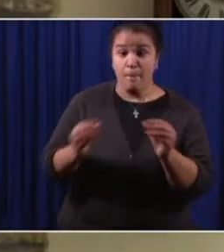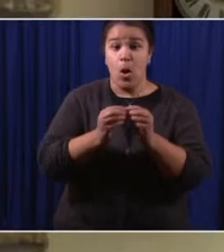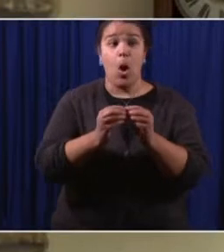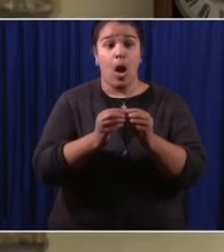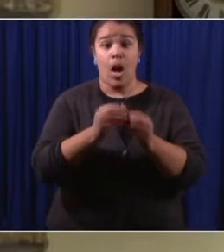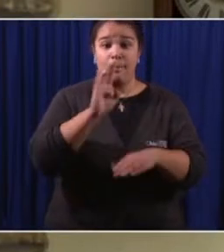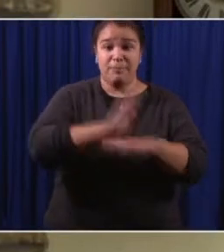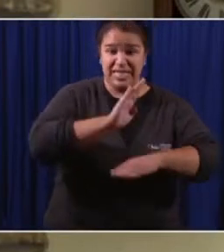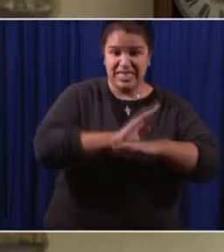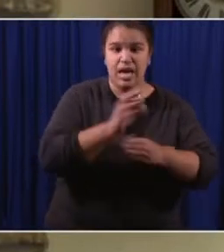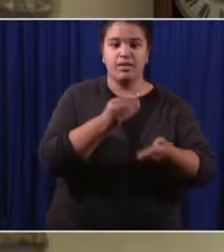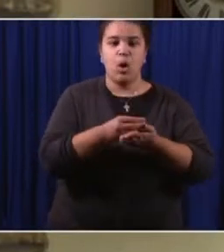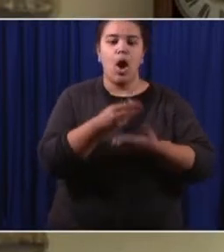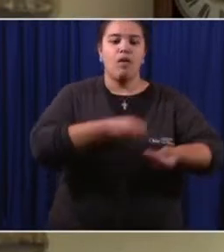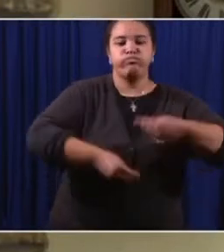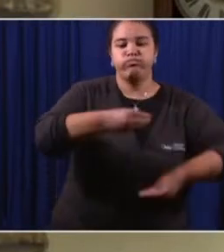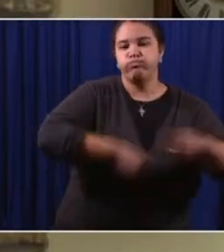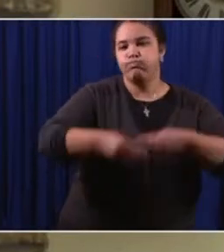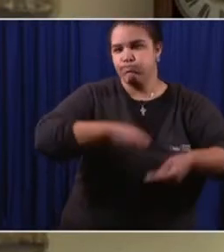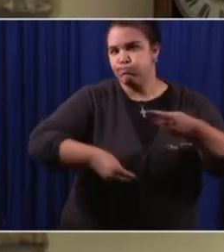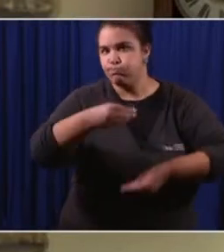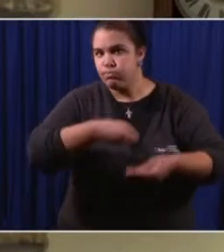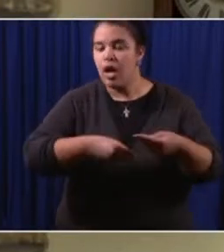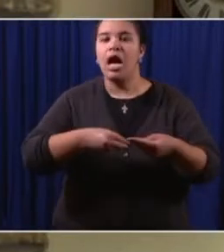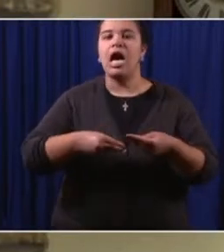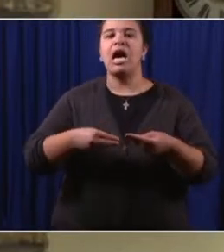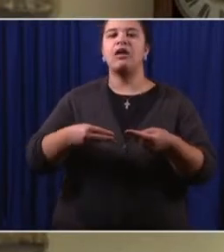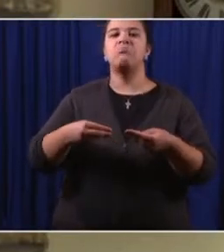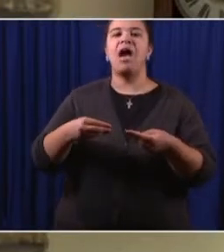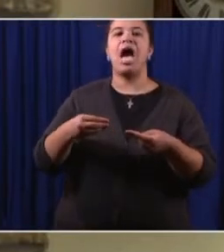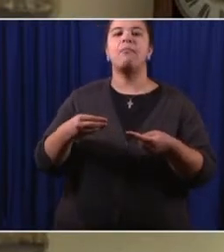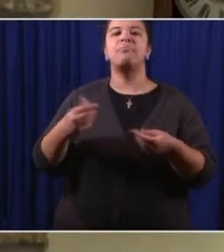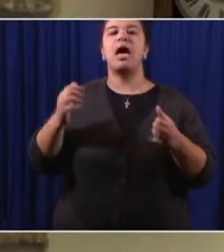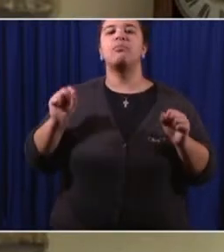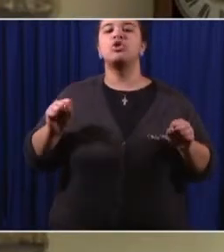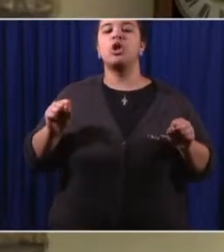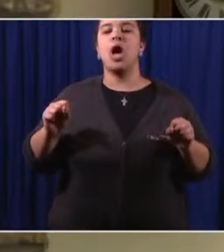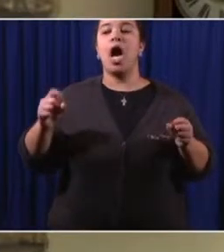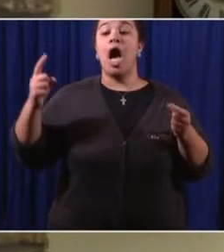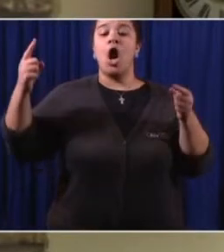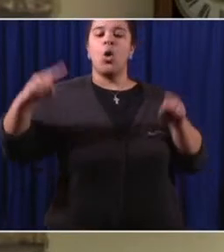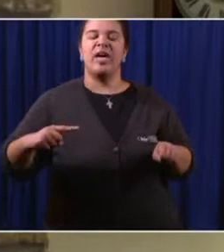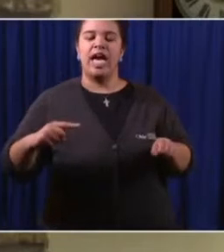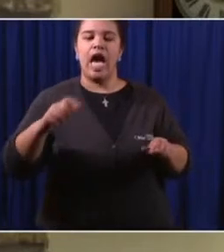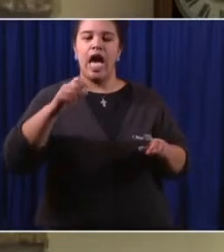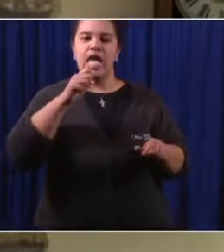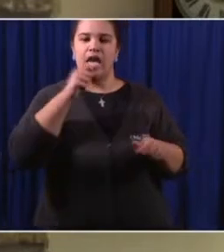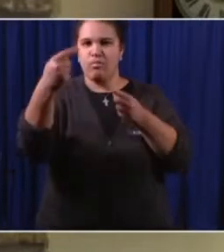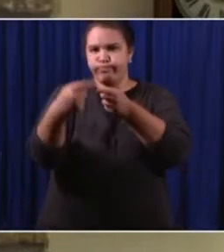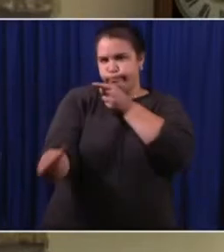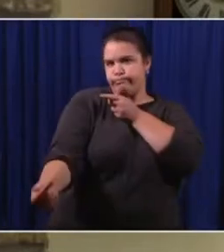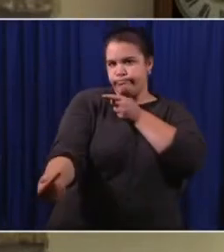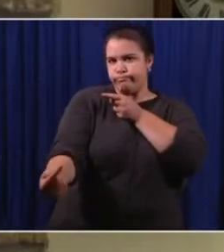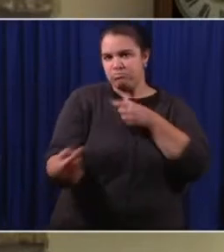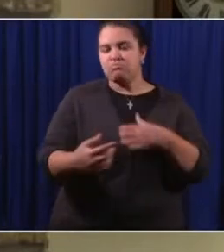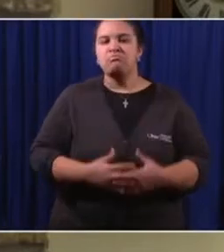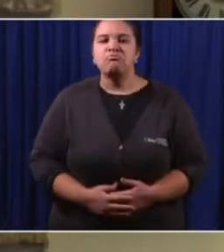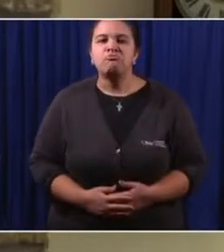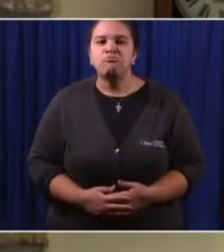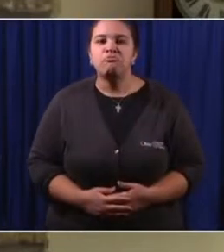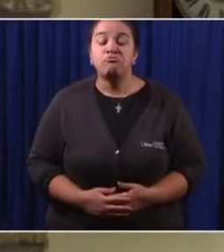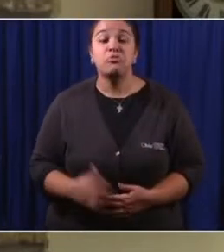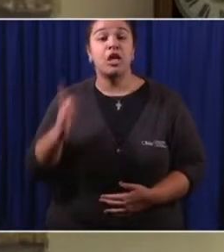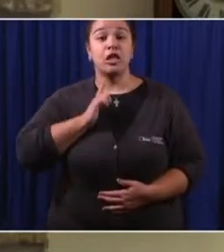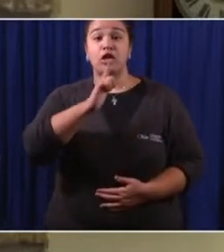that we can reach some agreement with General Motors. So I talked to some members of the